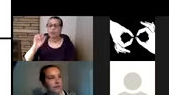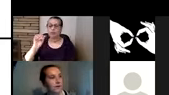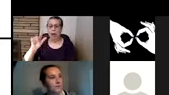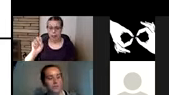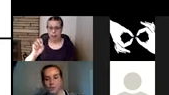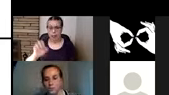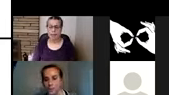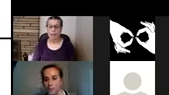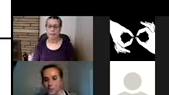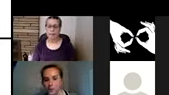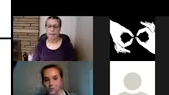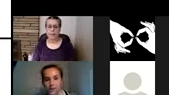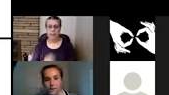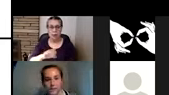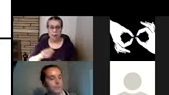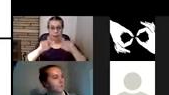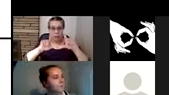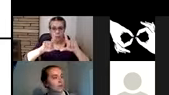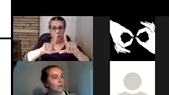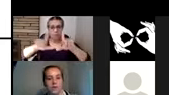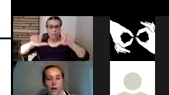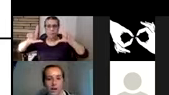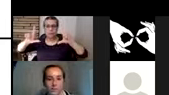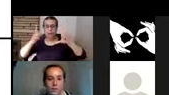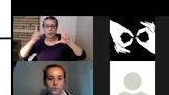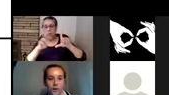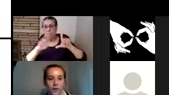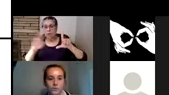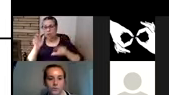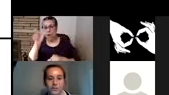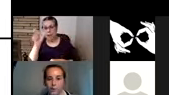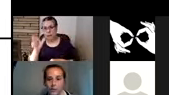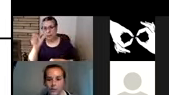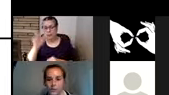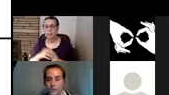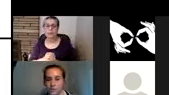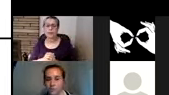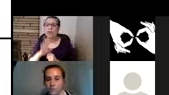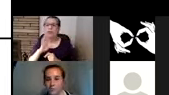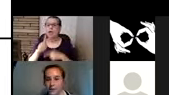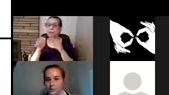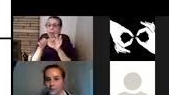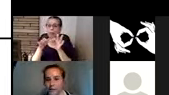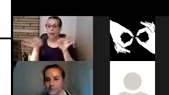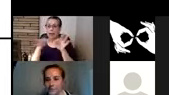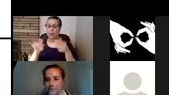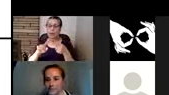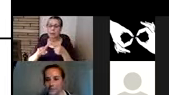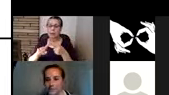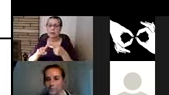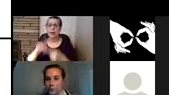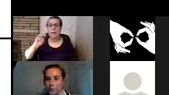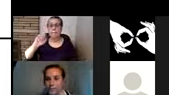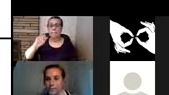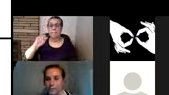see in the closer up image on the right here. With regards to language, the machines will be in Mandarin, Cantonese,